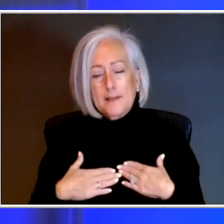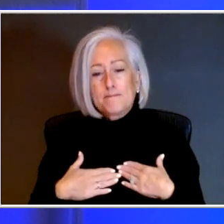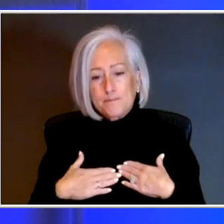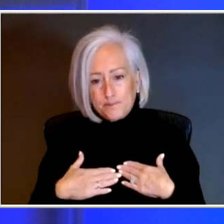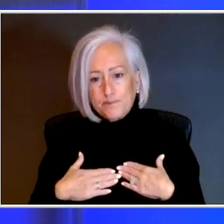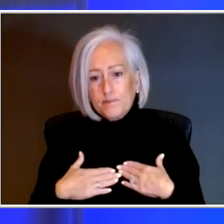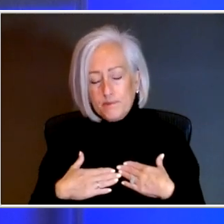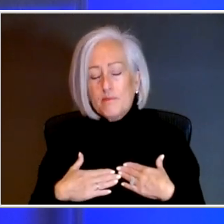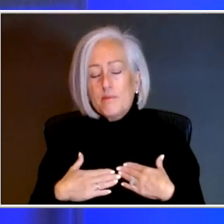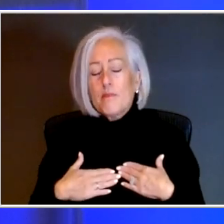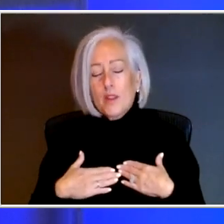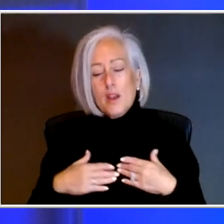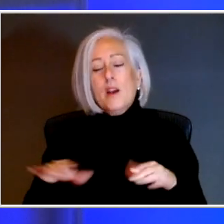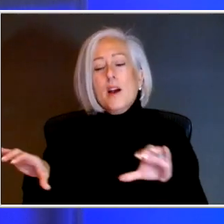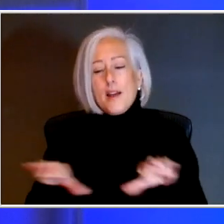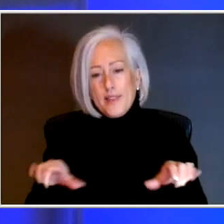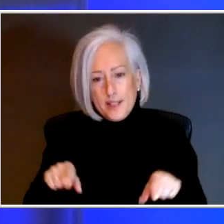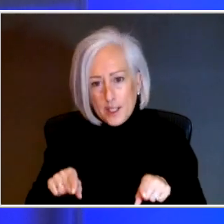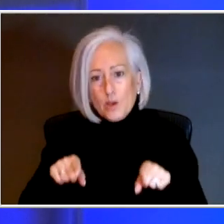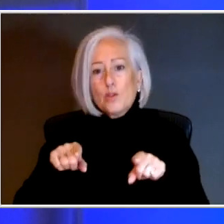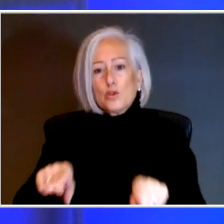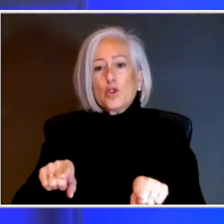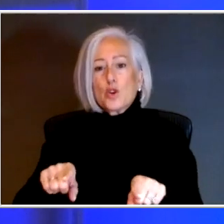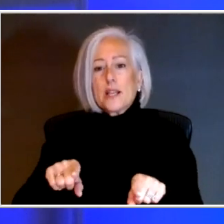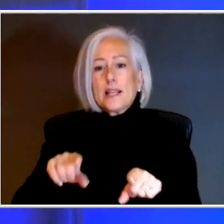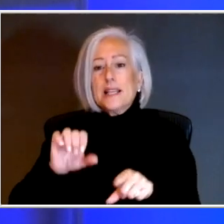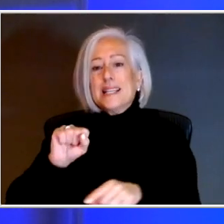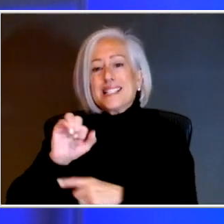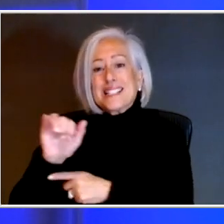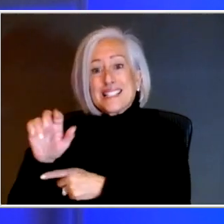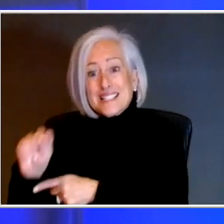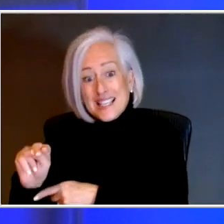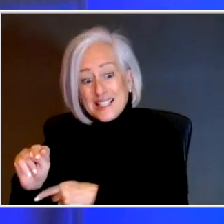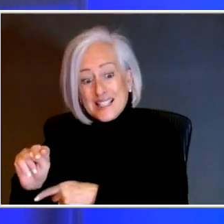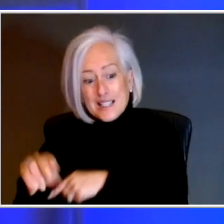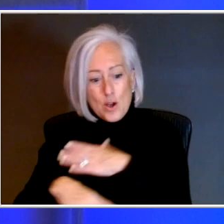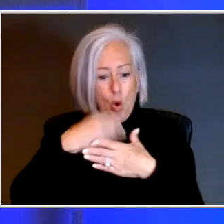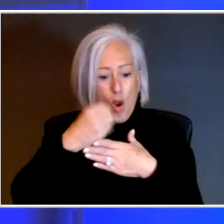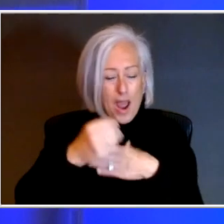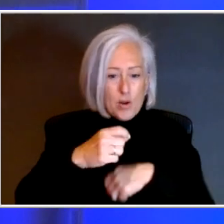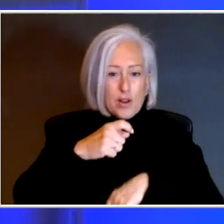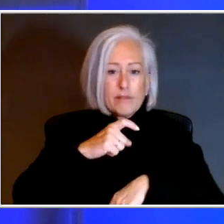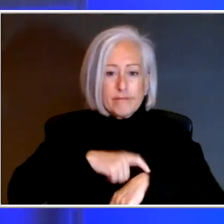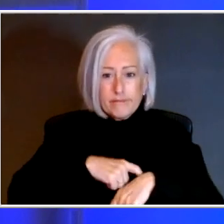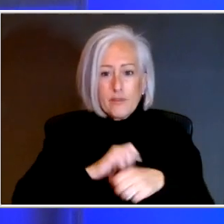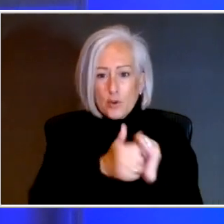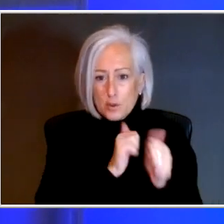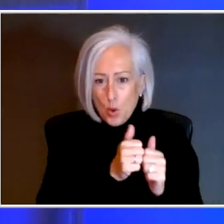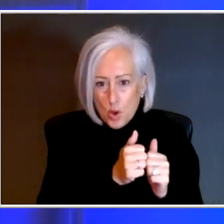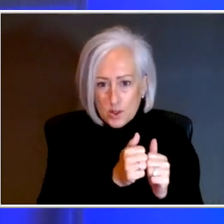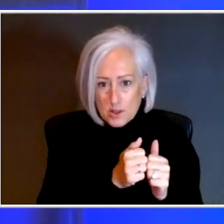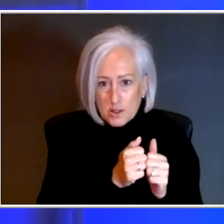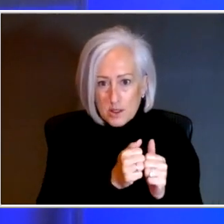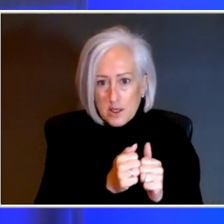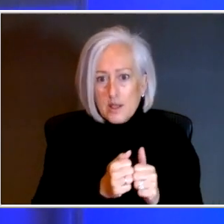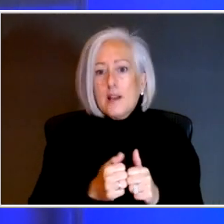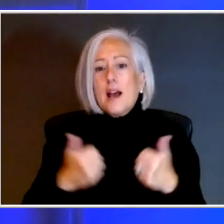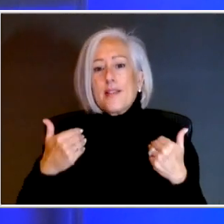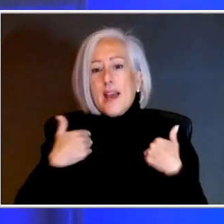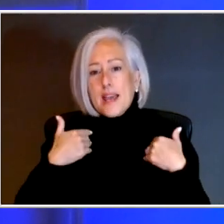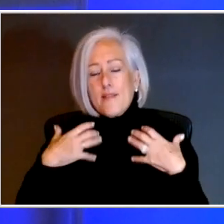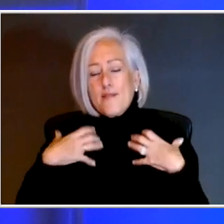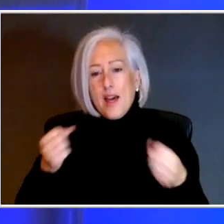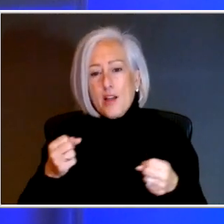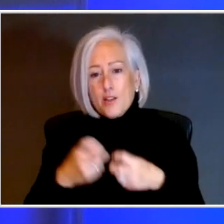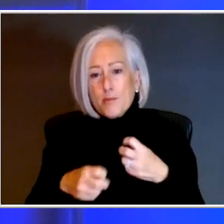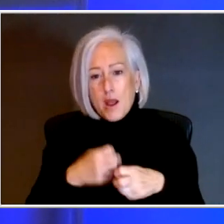they do it during season and out of season, and then start to have any health decrements because of that, then those dietary preferences really